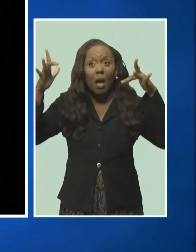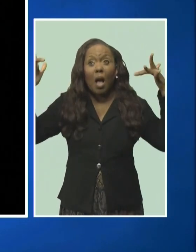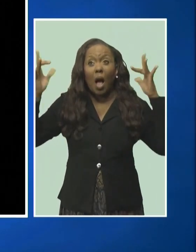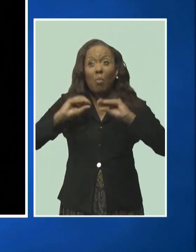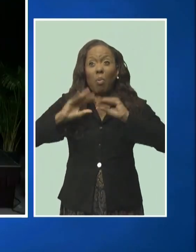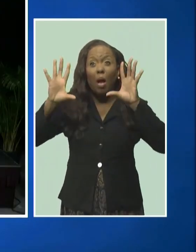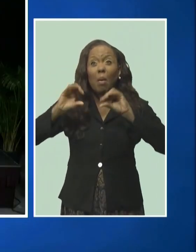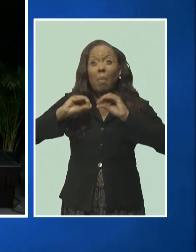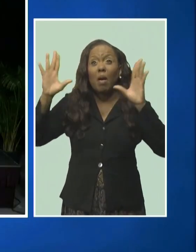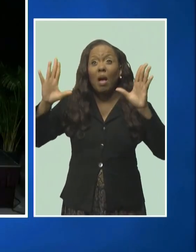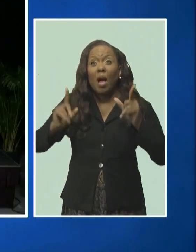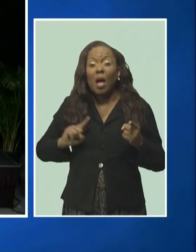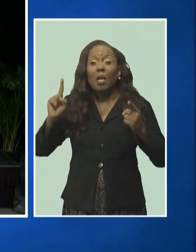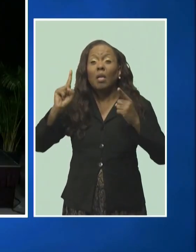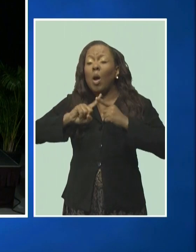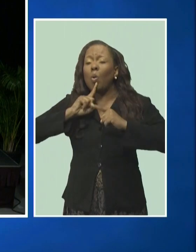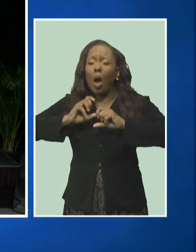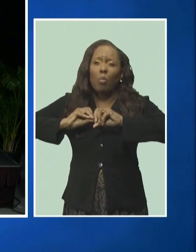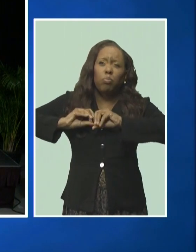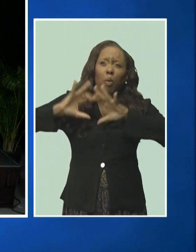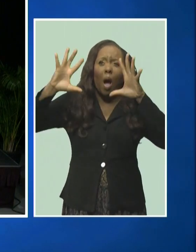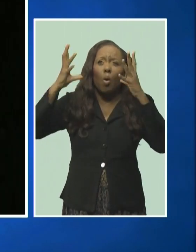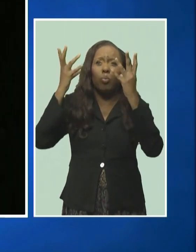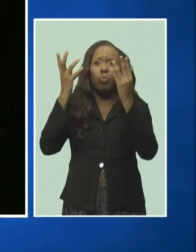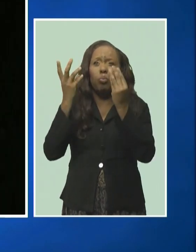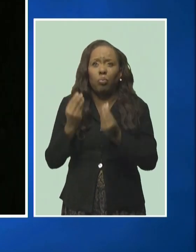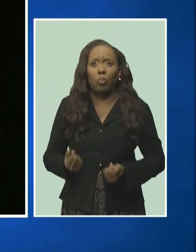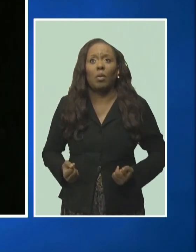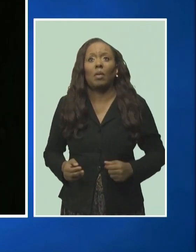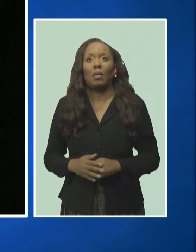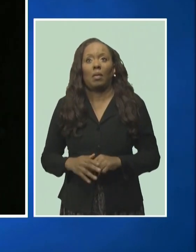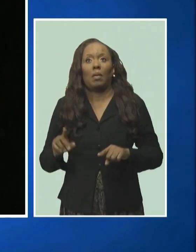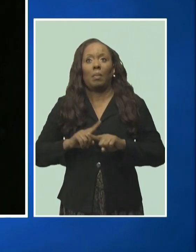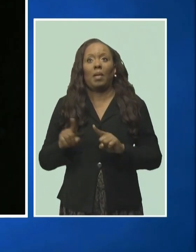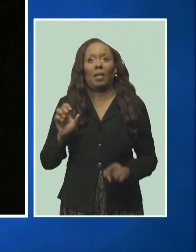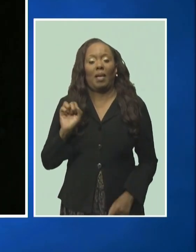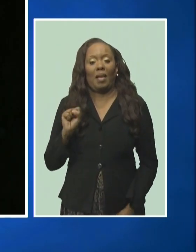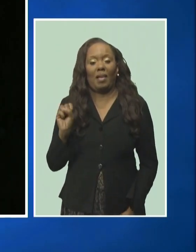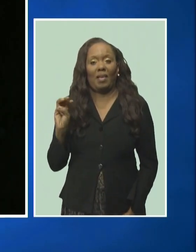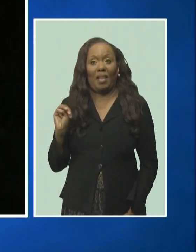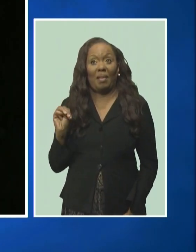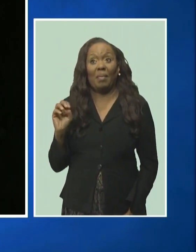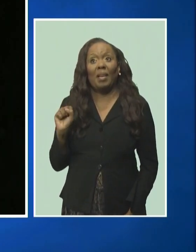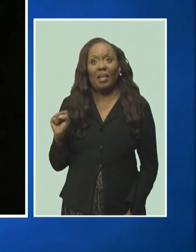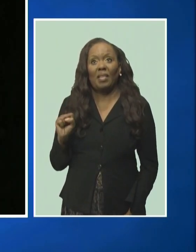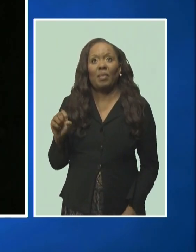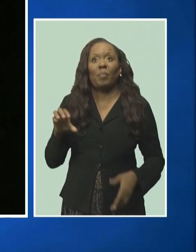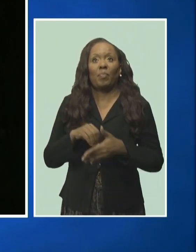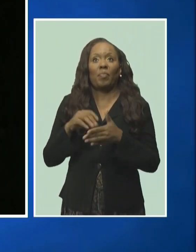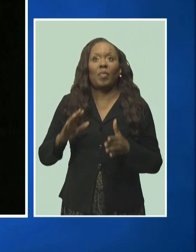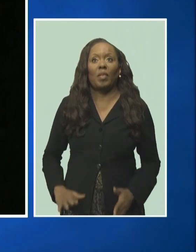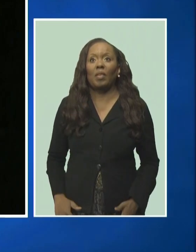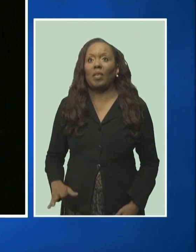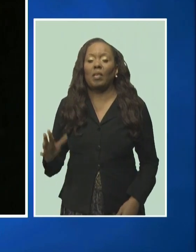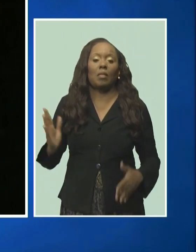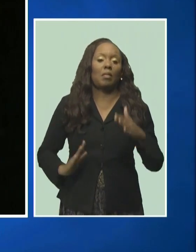oral presentations as a part of the assessment from primary throughout